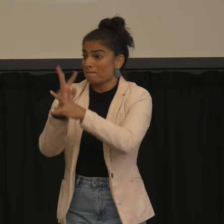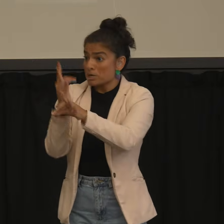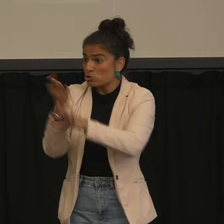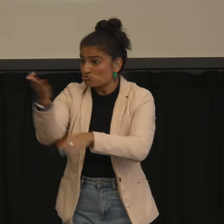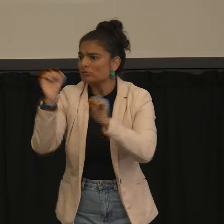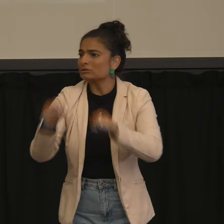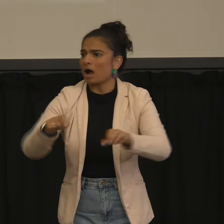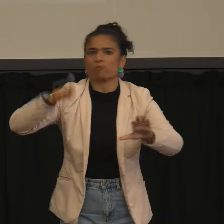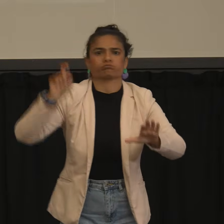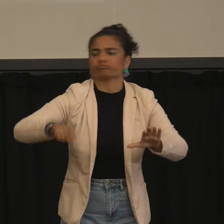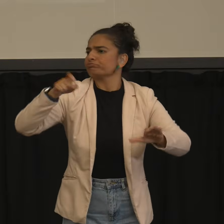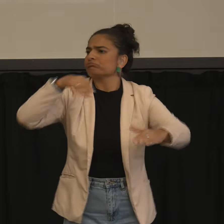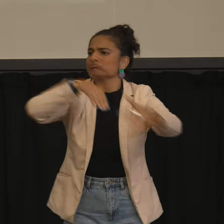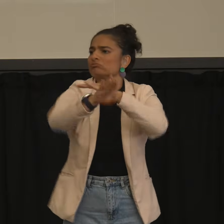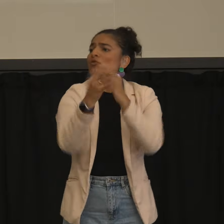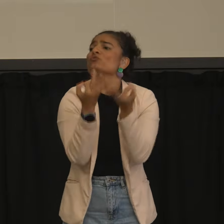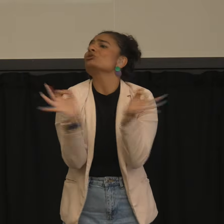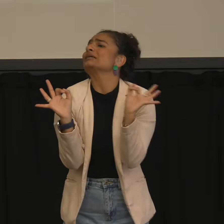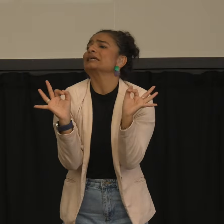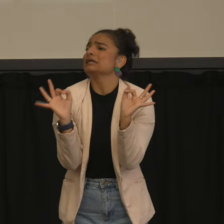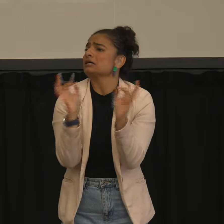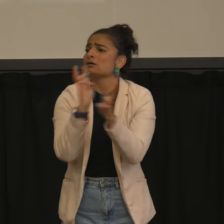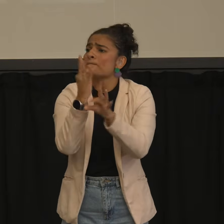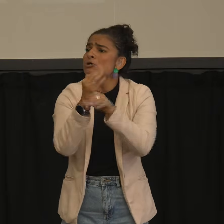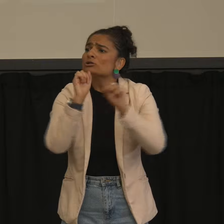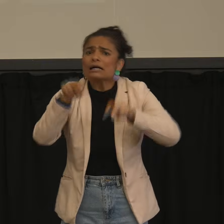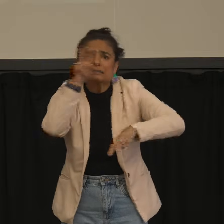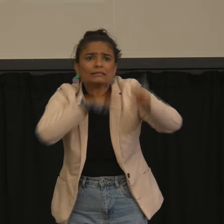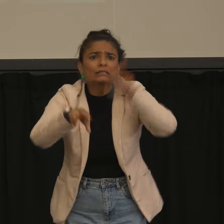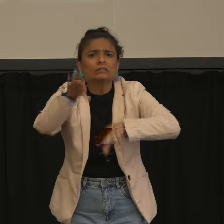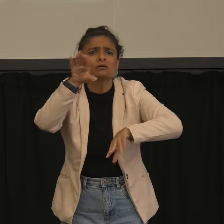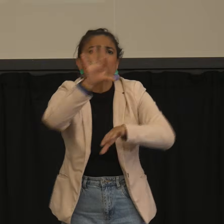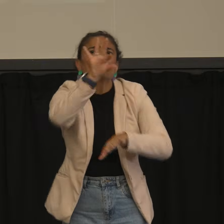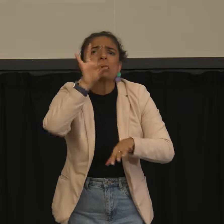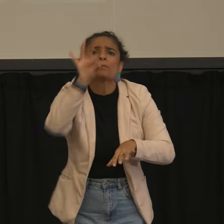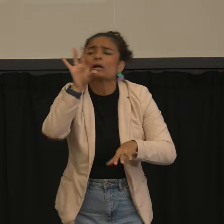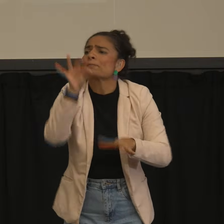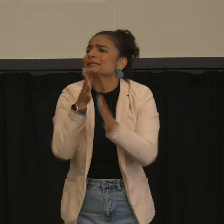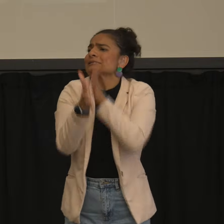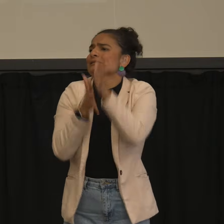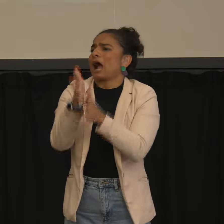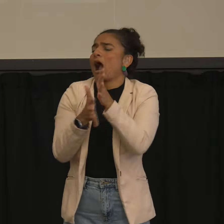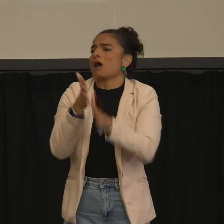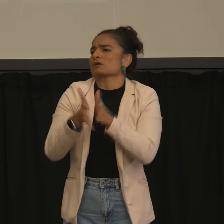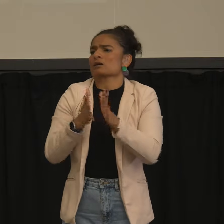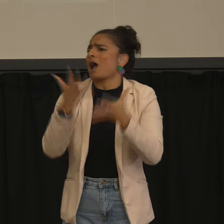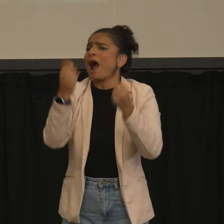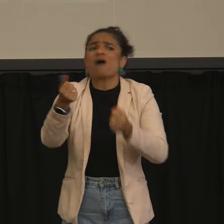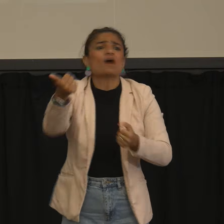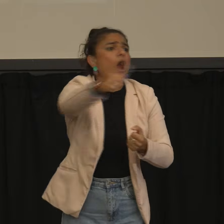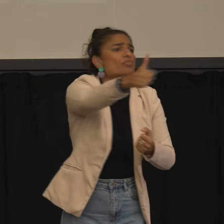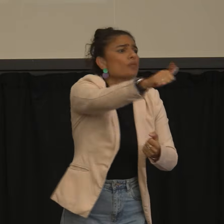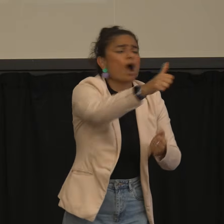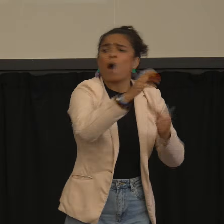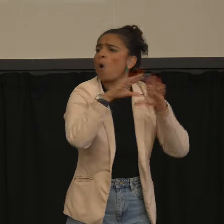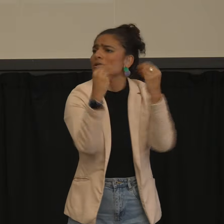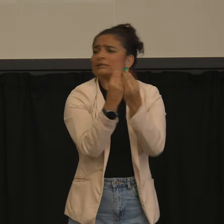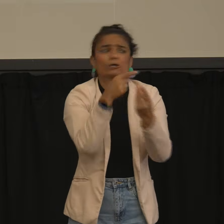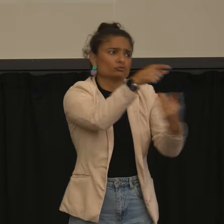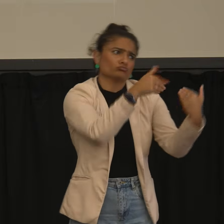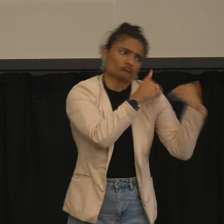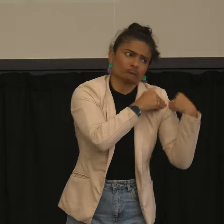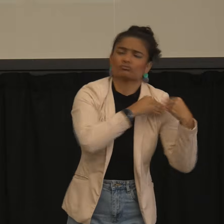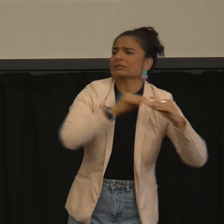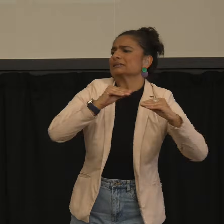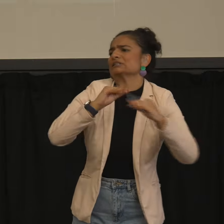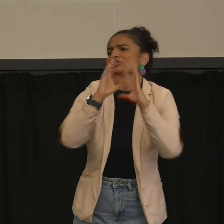anyone. We provide the resources that those educators who are trained to teach can then utilize in their classroom.